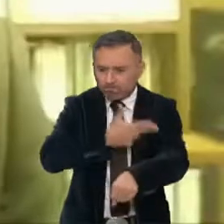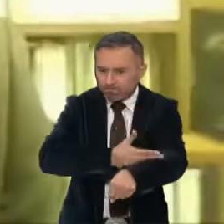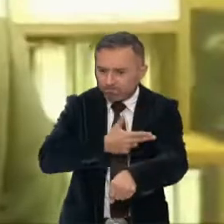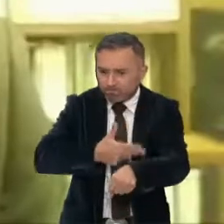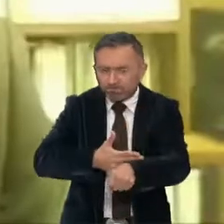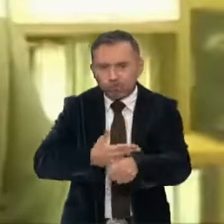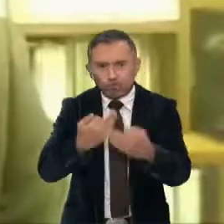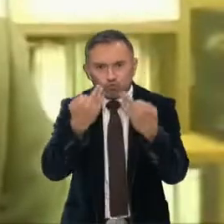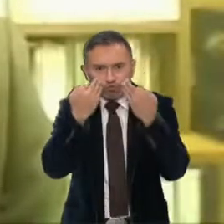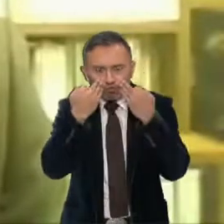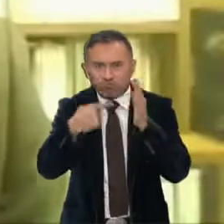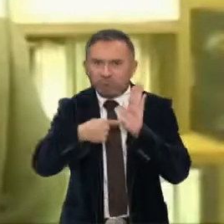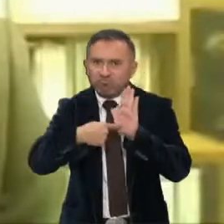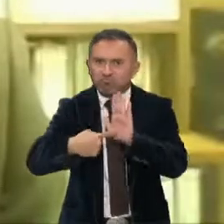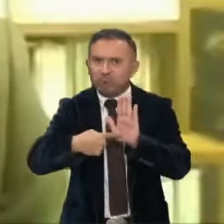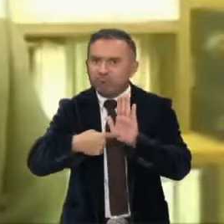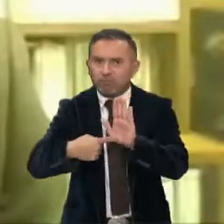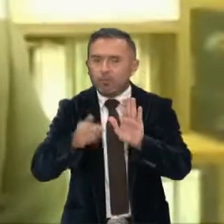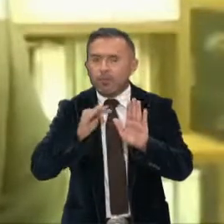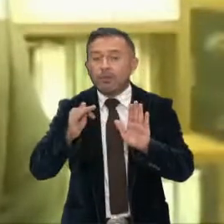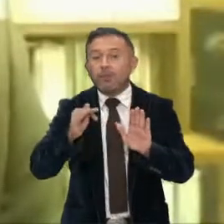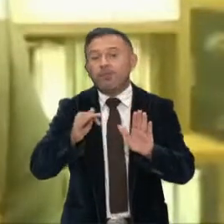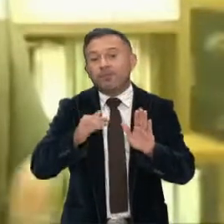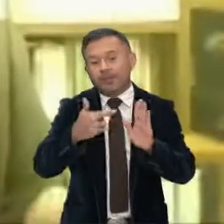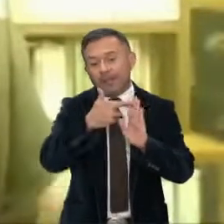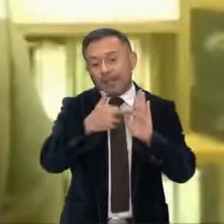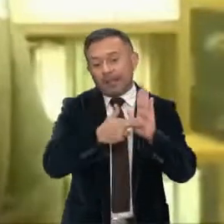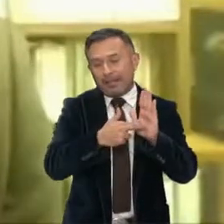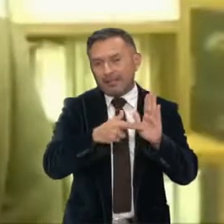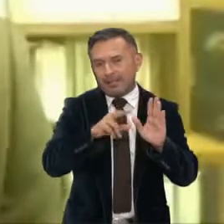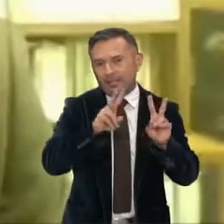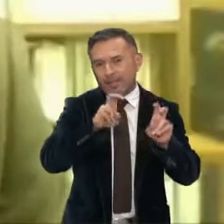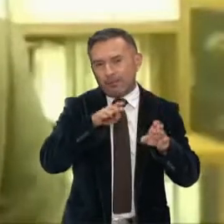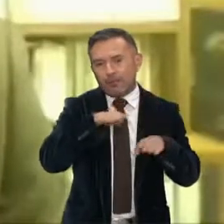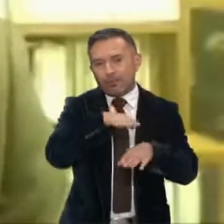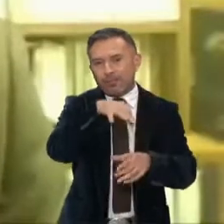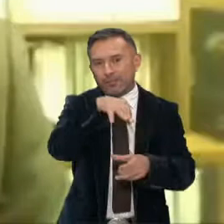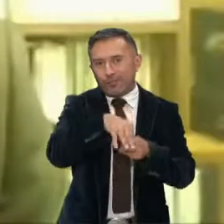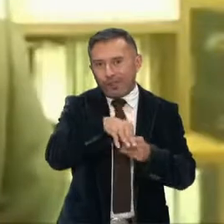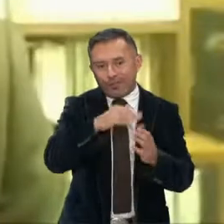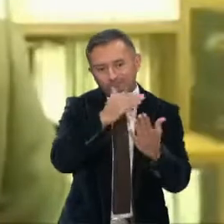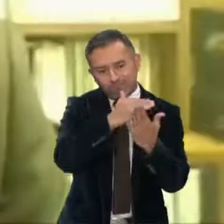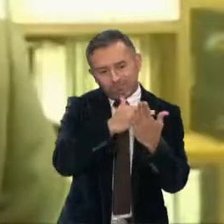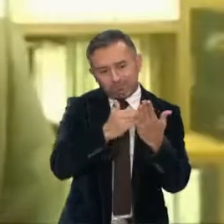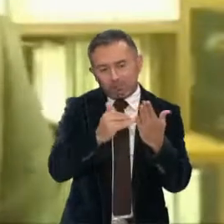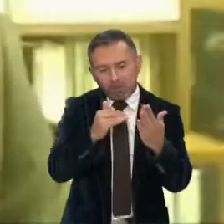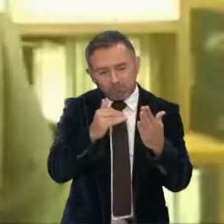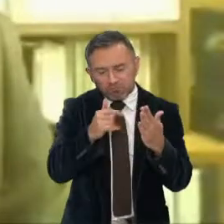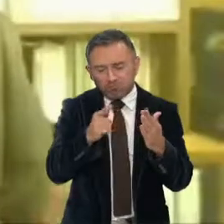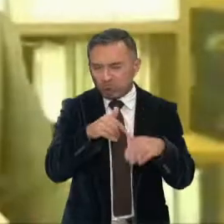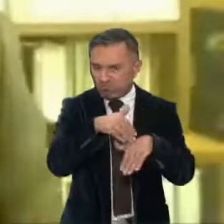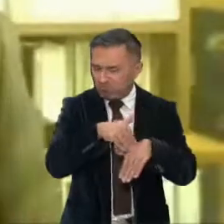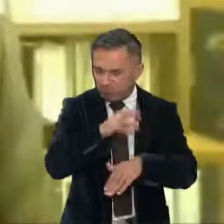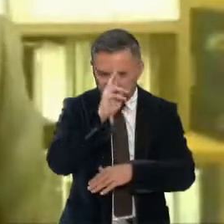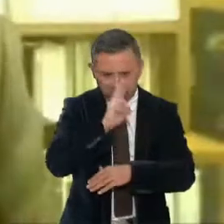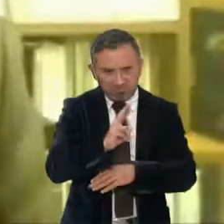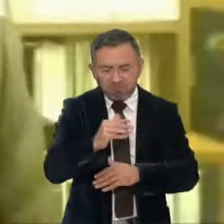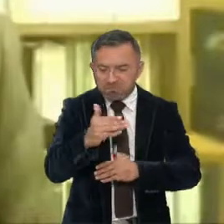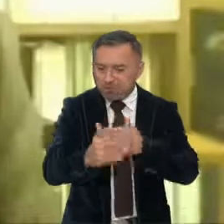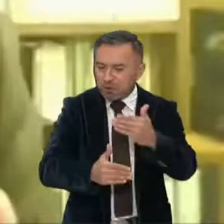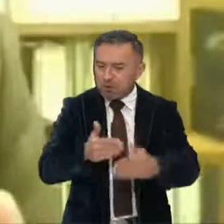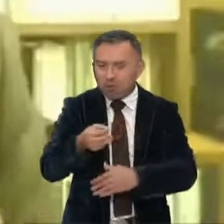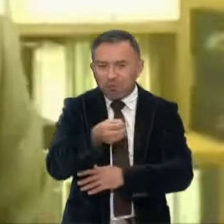transparent electoral process corresponding to the electoral integrity that